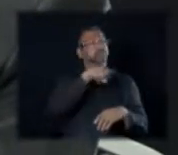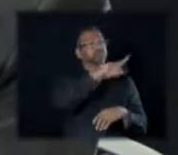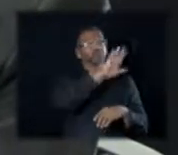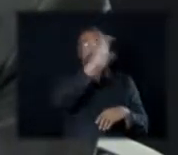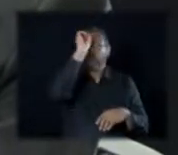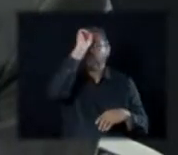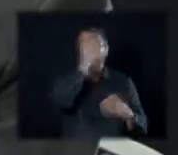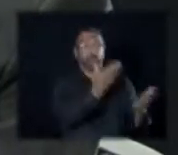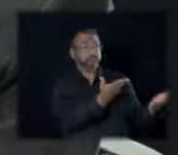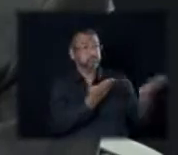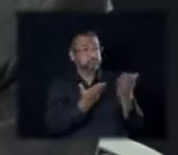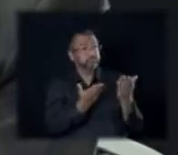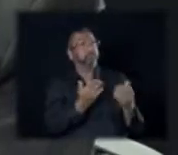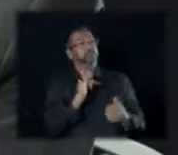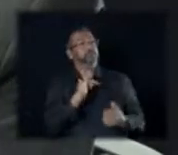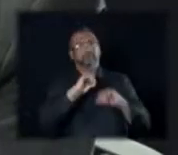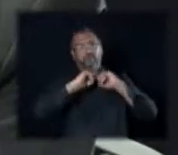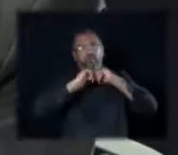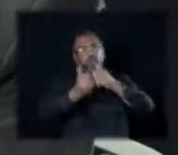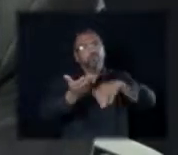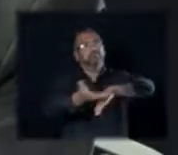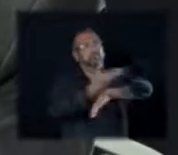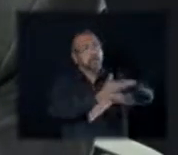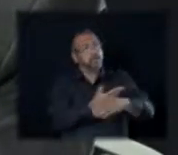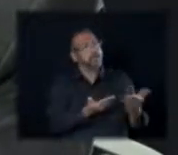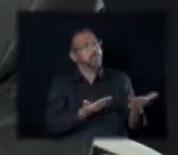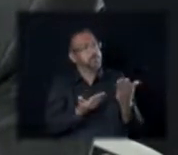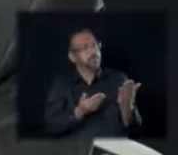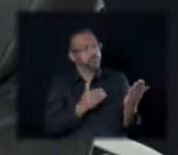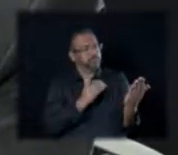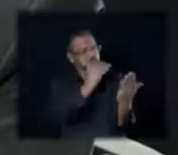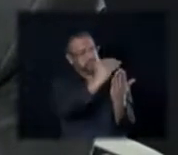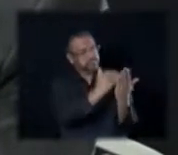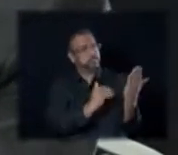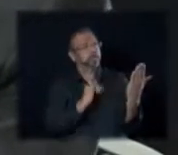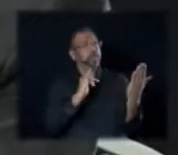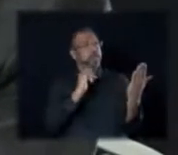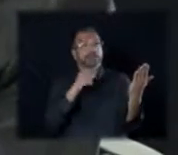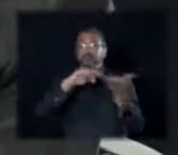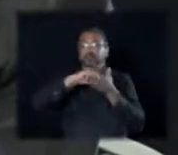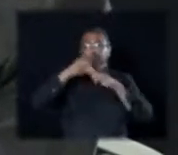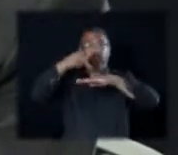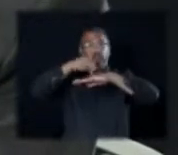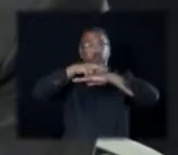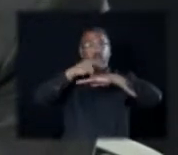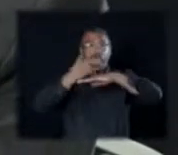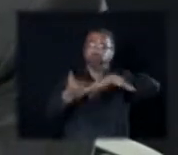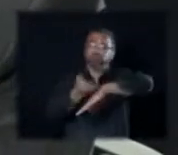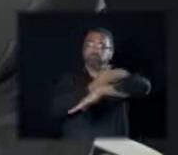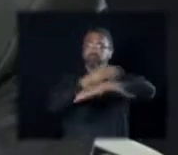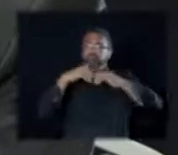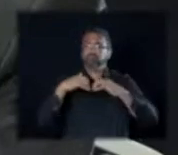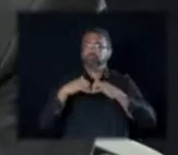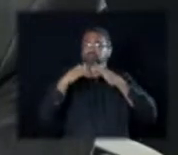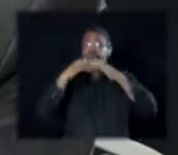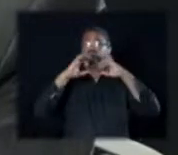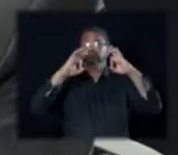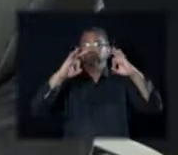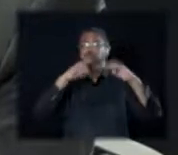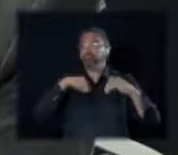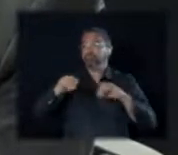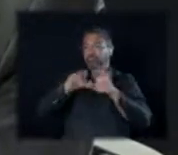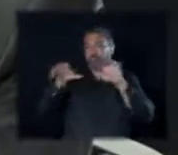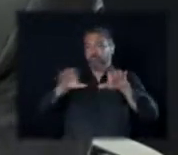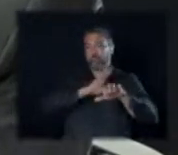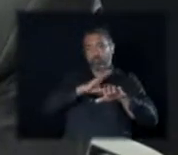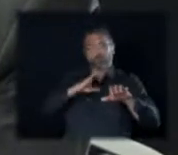groups in terms of the suggestions that they offered on how to improve so that we can move forward and progress as a people and